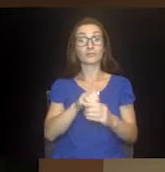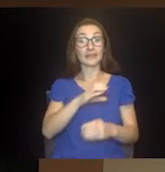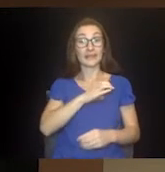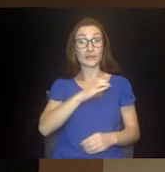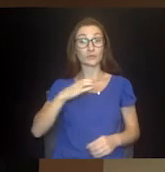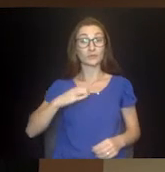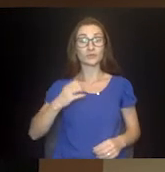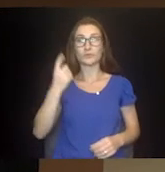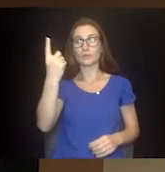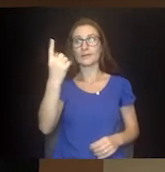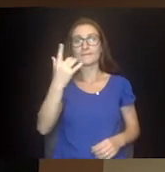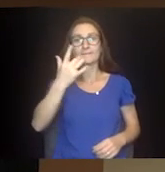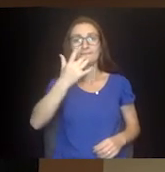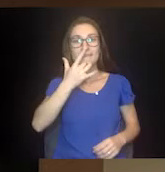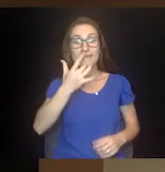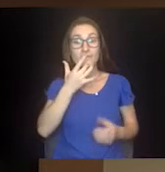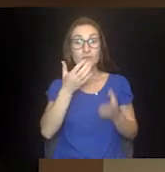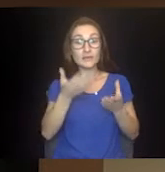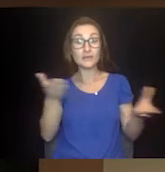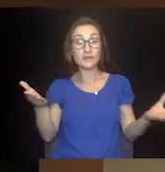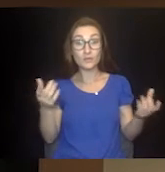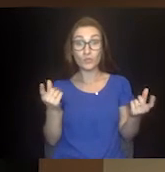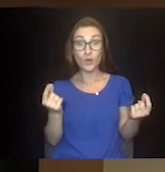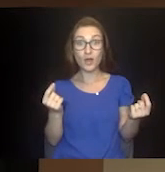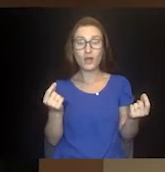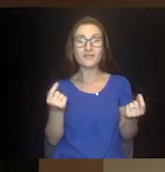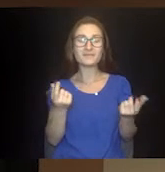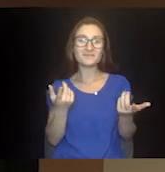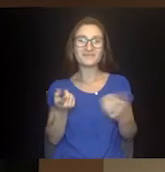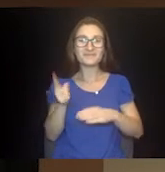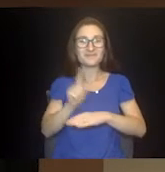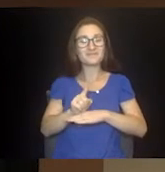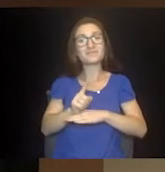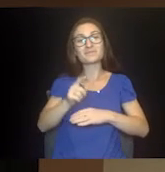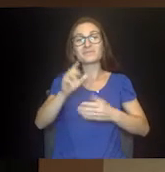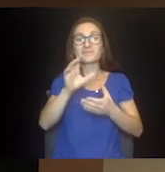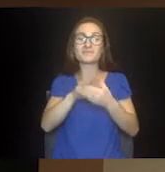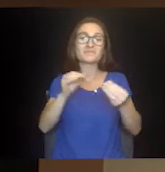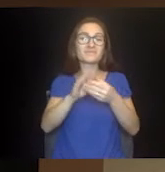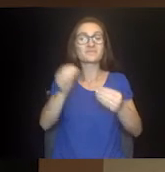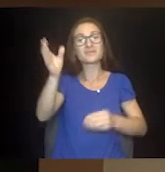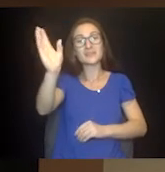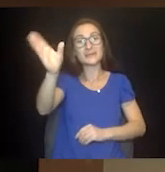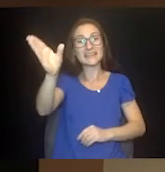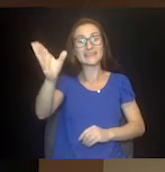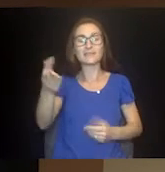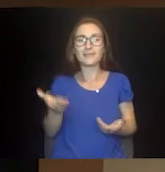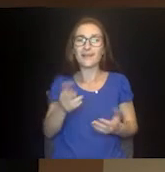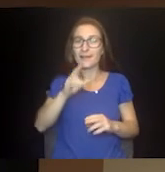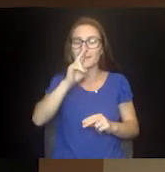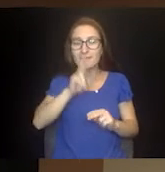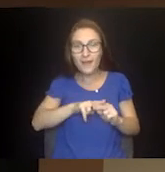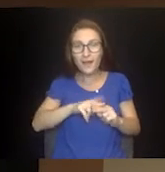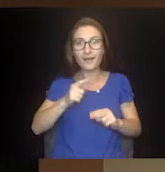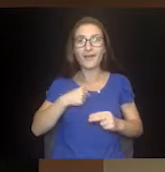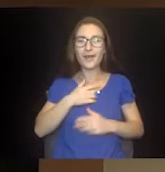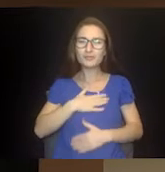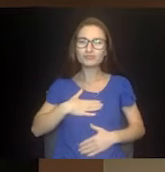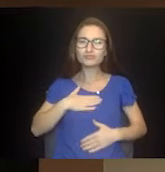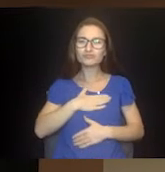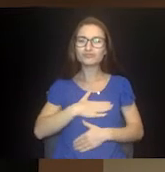Being part of the council, one of my favorite things is actually getting to speak. I like it. It's lots of